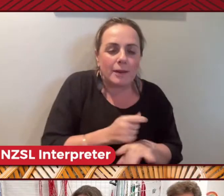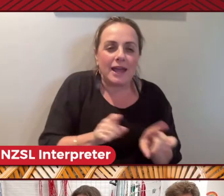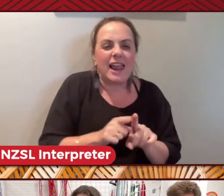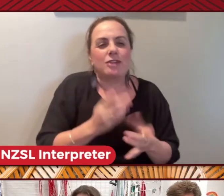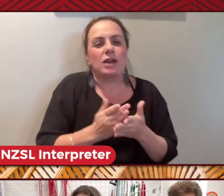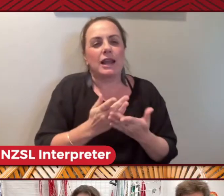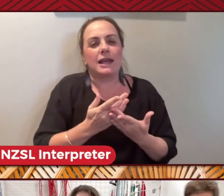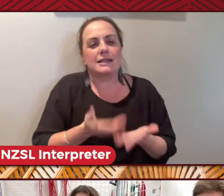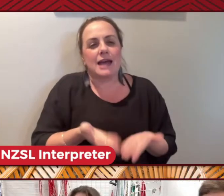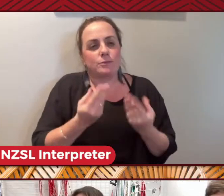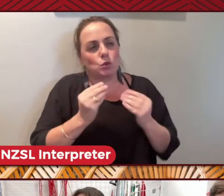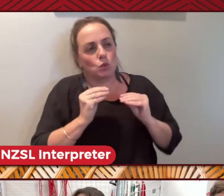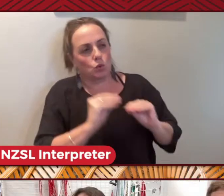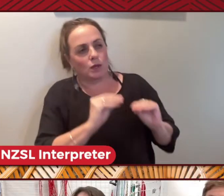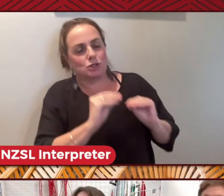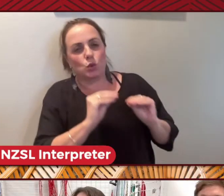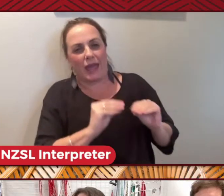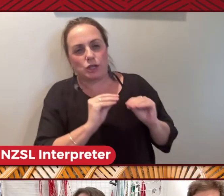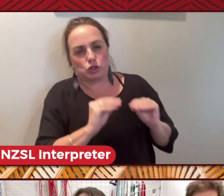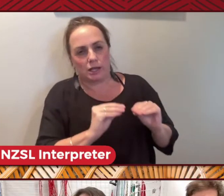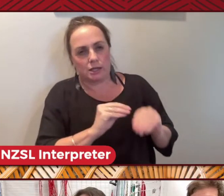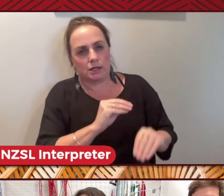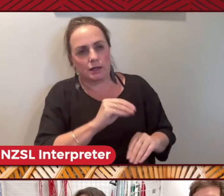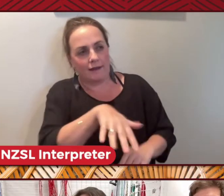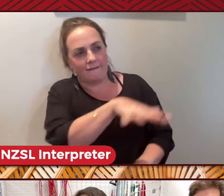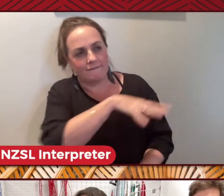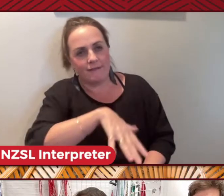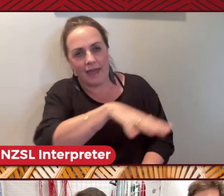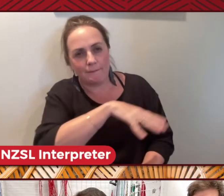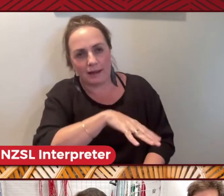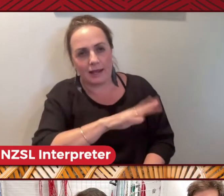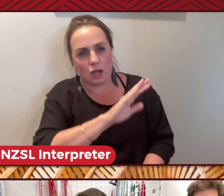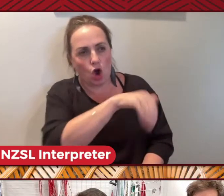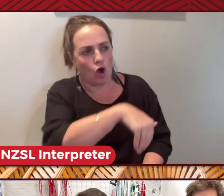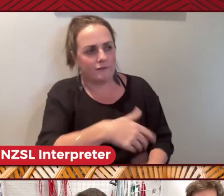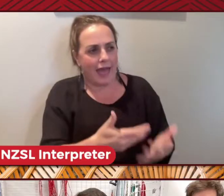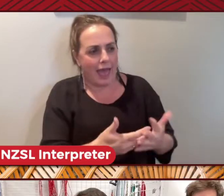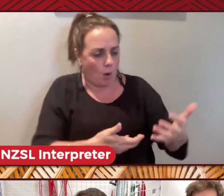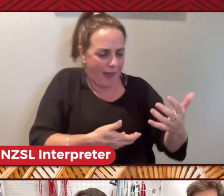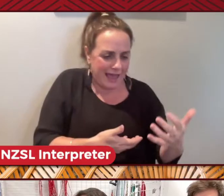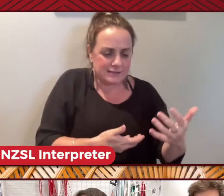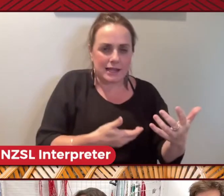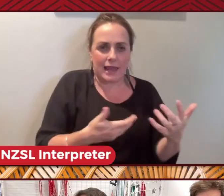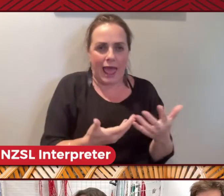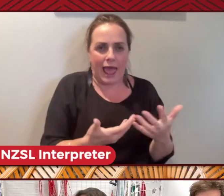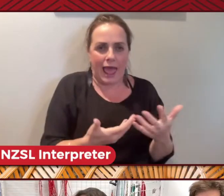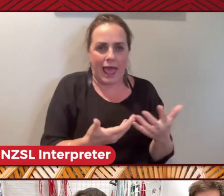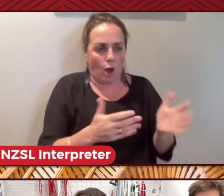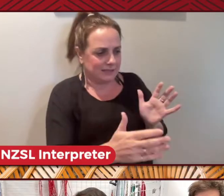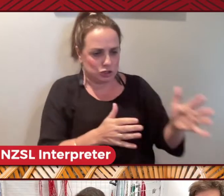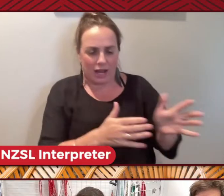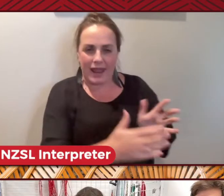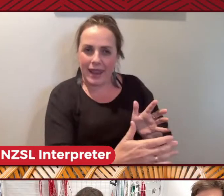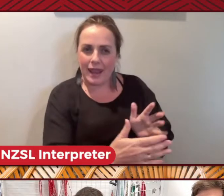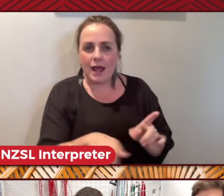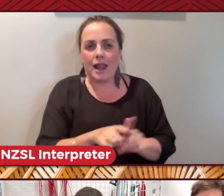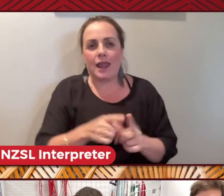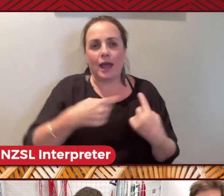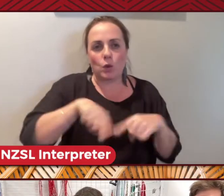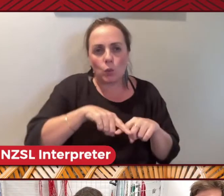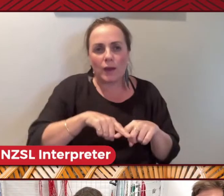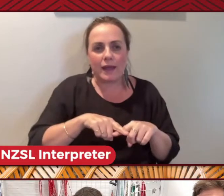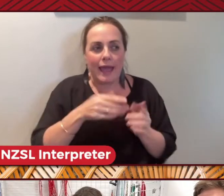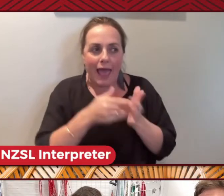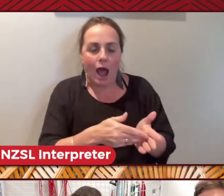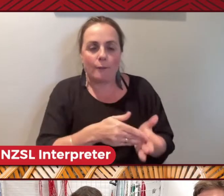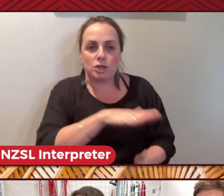family on handling and positioning, and again, like I was saying, that environment that we can help their child